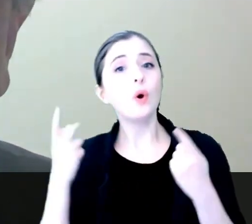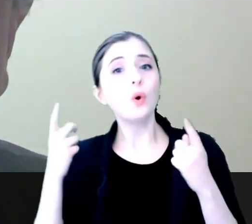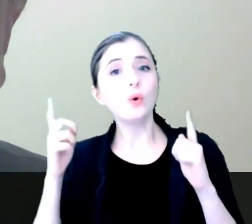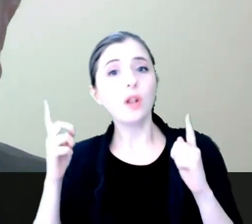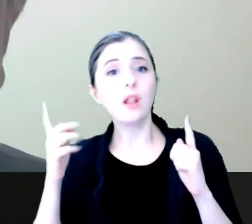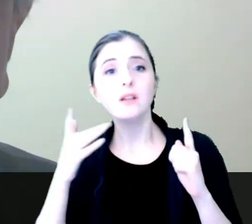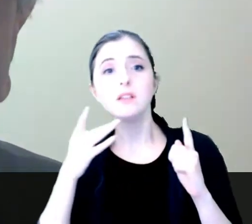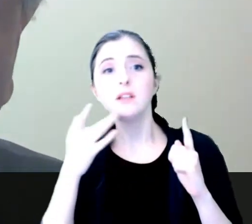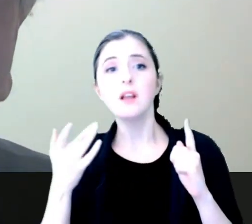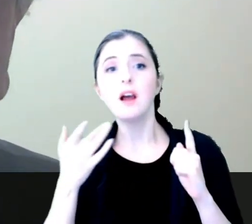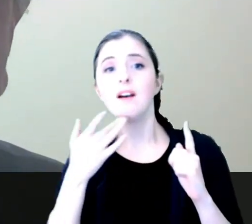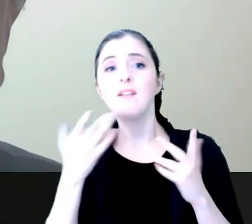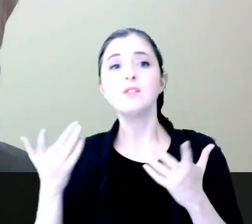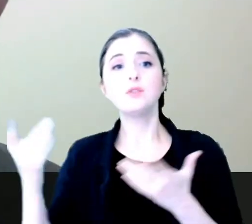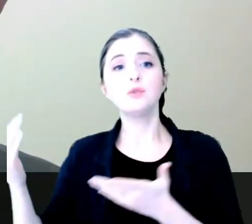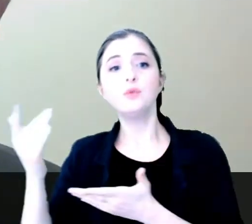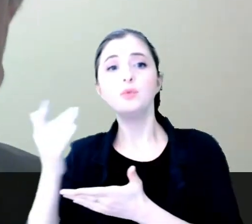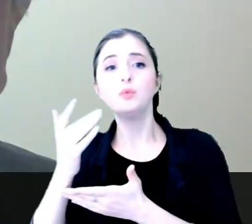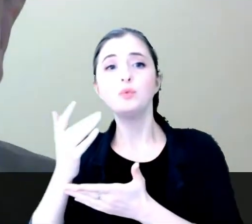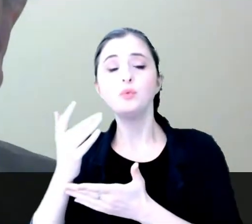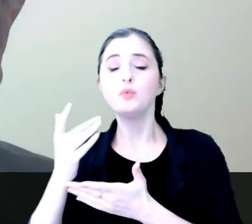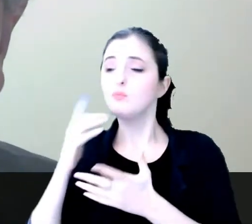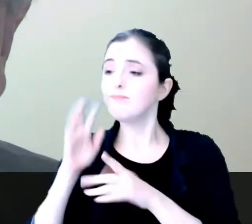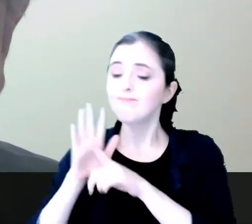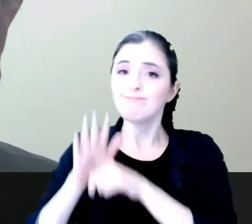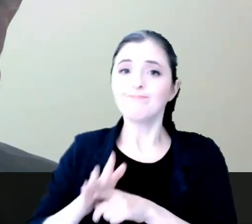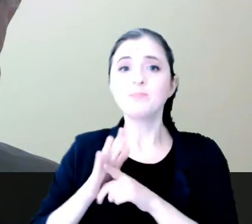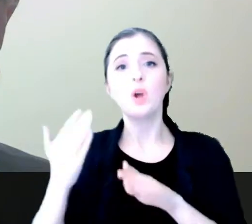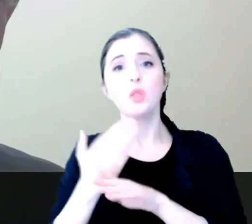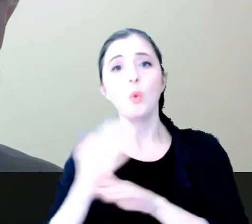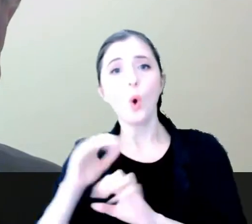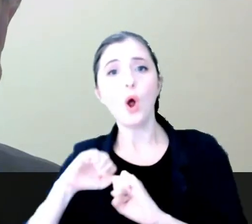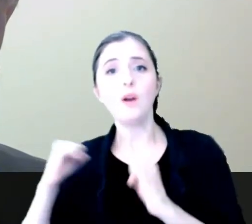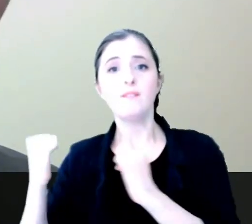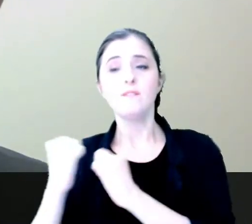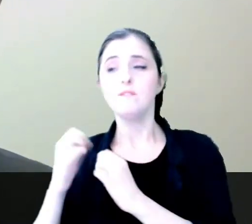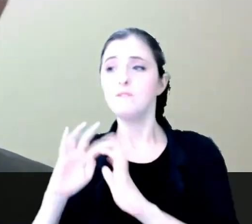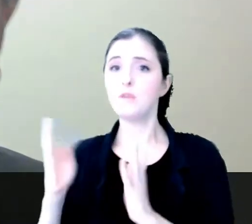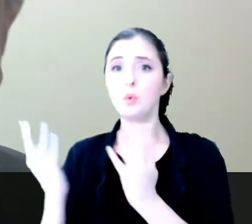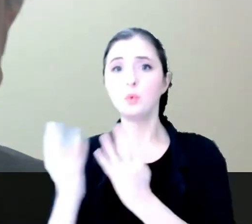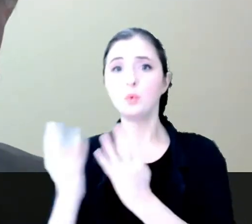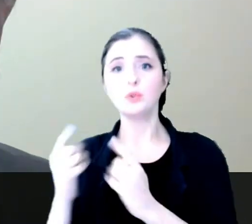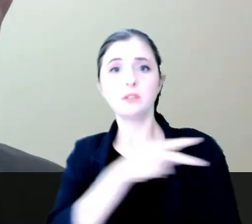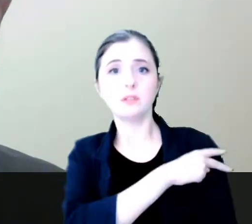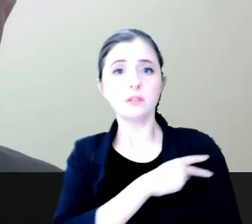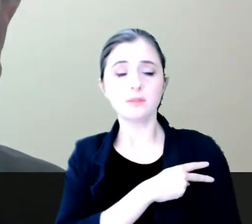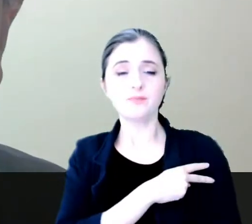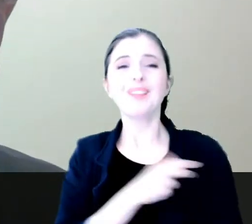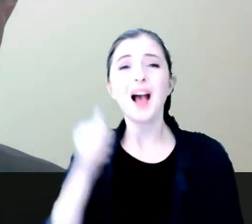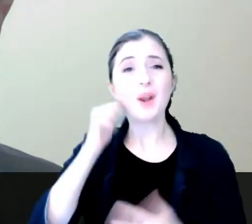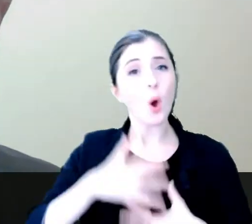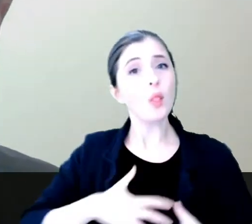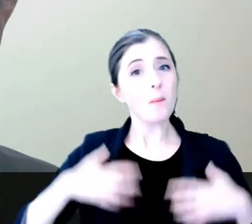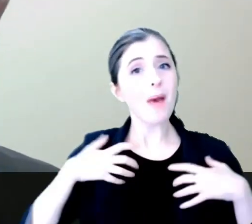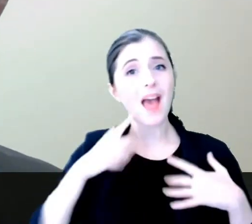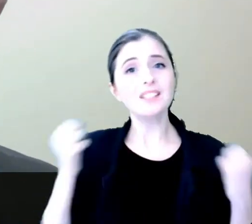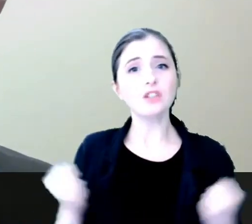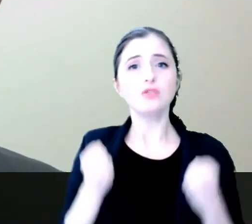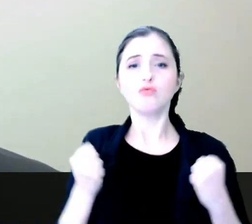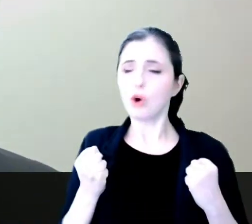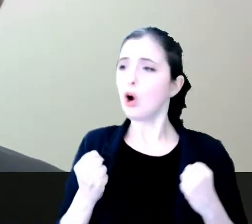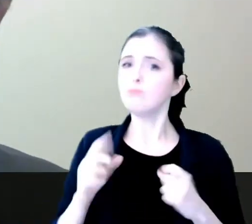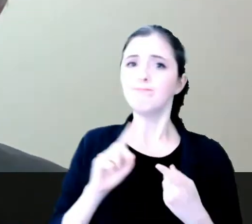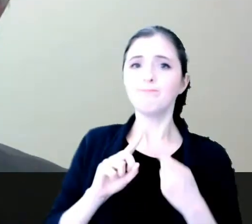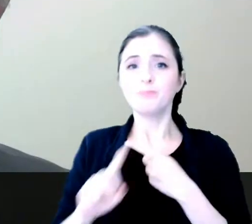doing the same thing, cutting their workforce. I know the Mayor has taken a strong stand on this issue. Now is the time, I would say to Londoners, everyone watching